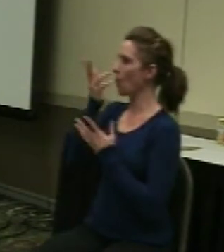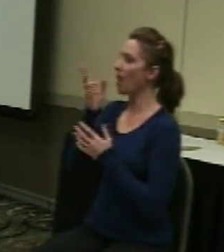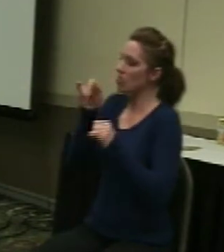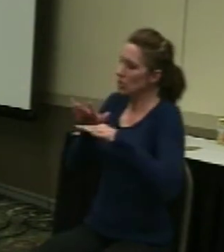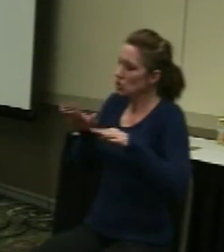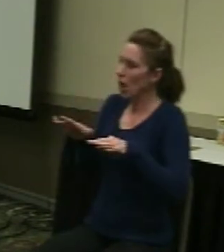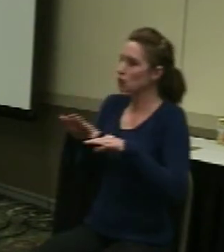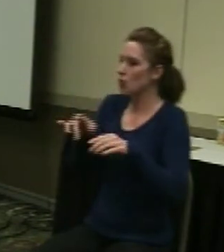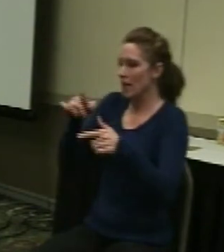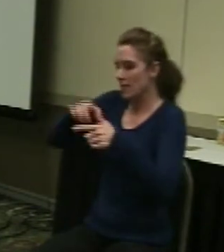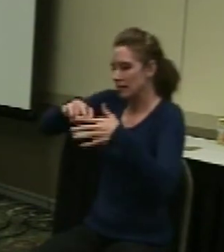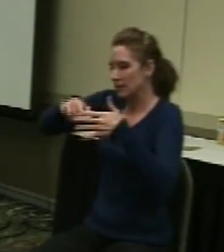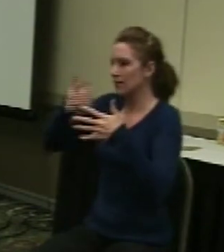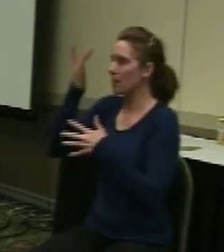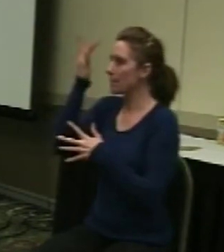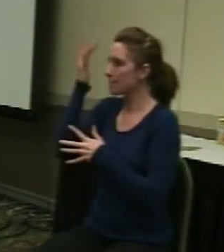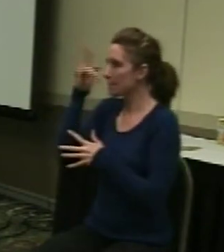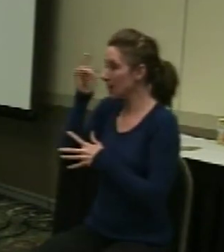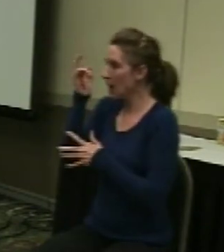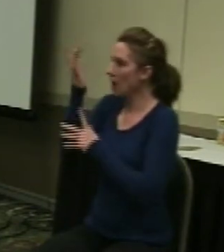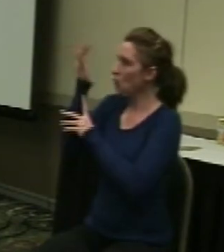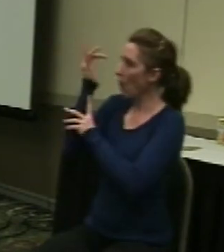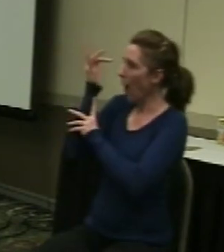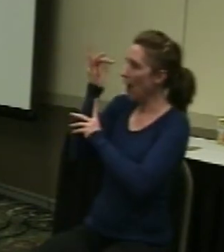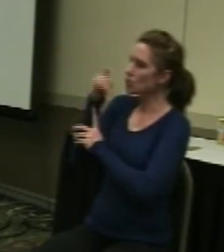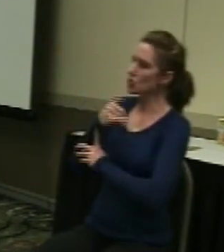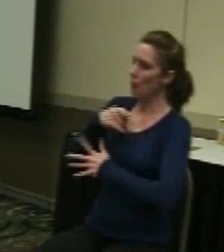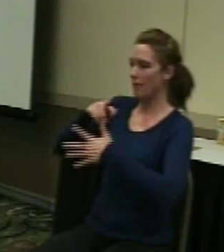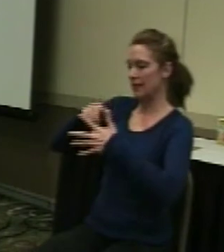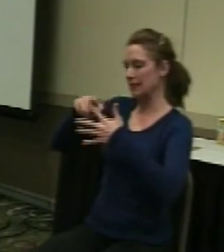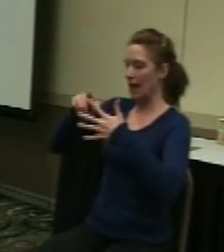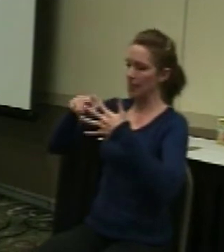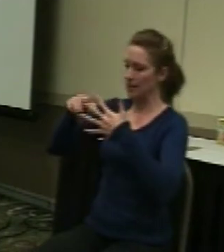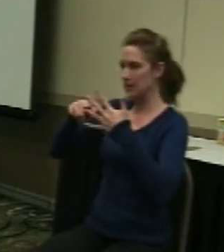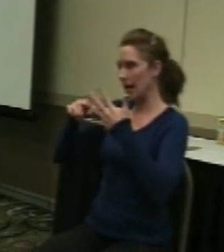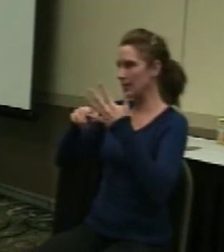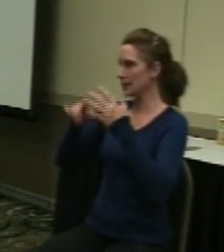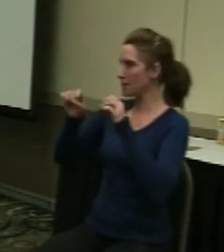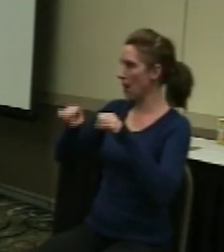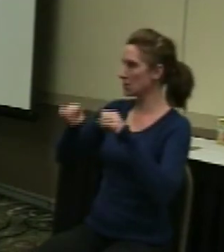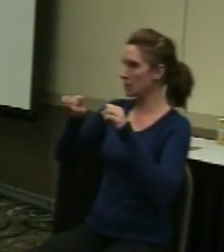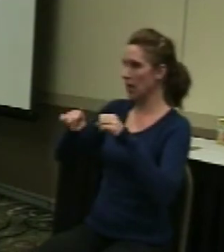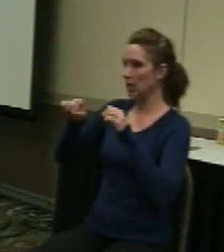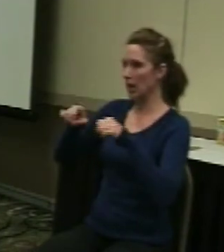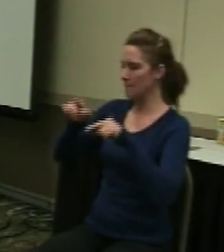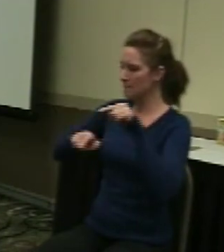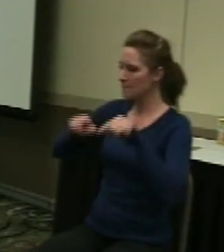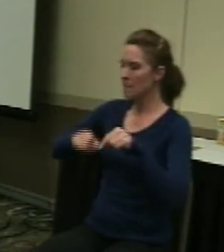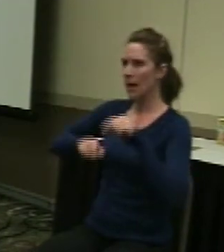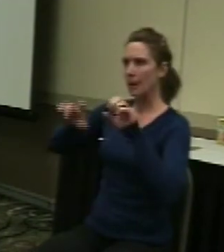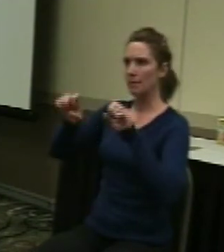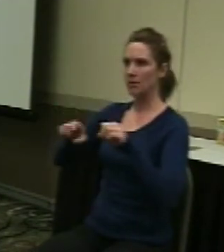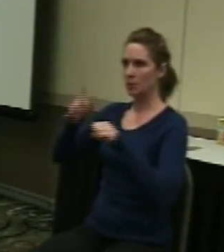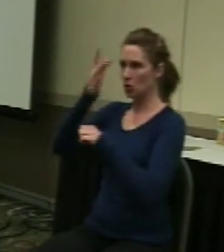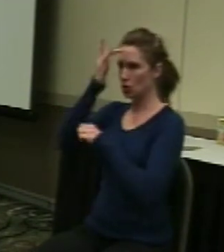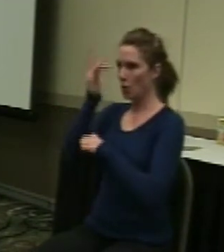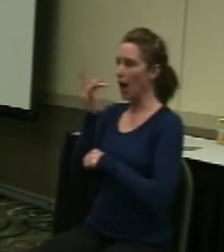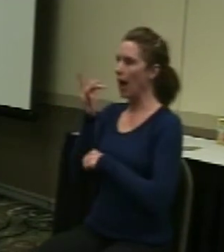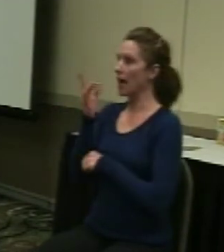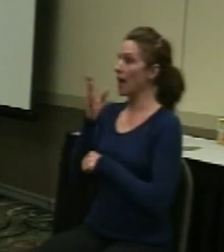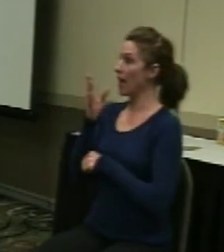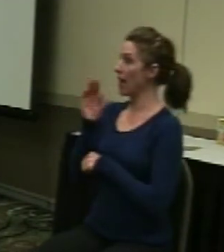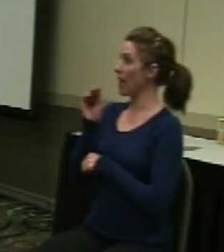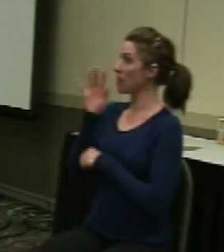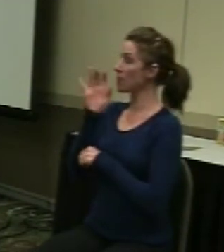because, and you have this and that and this and that and this and that possibility of why they're doing it. And this, by the way,